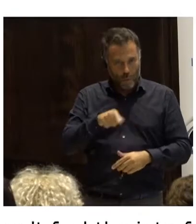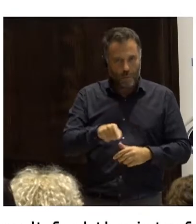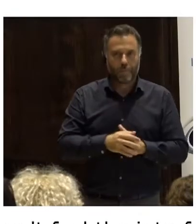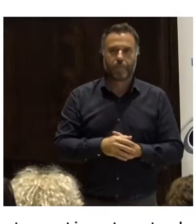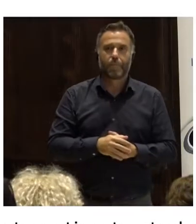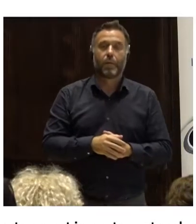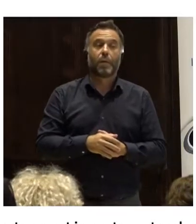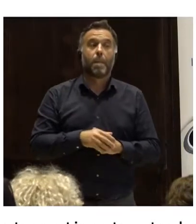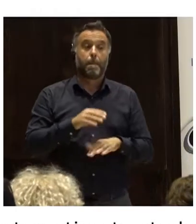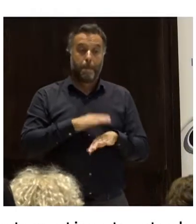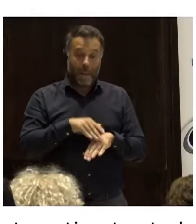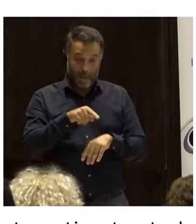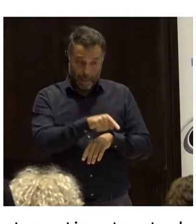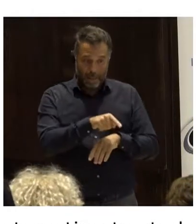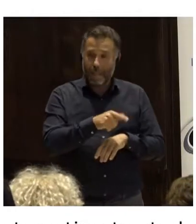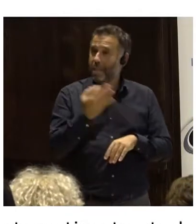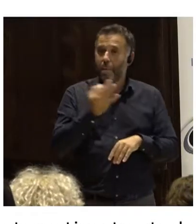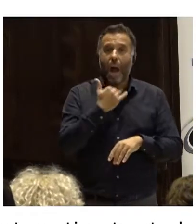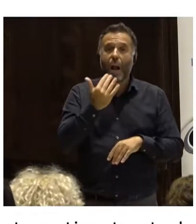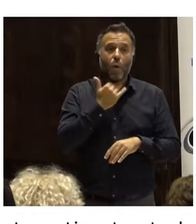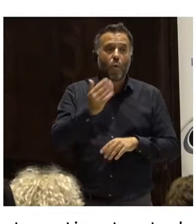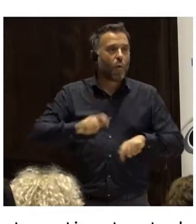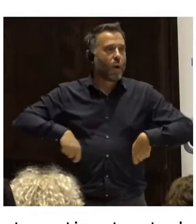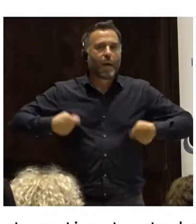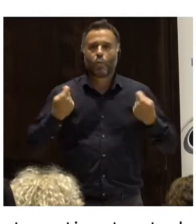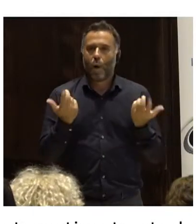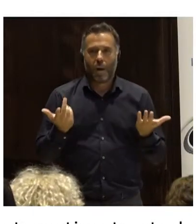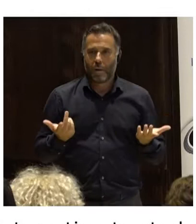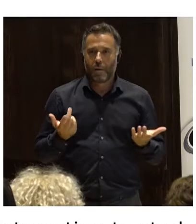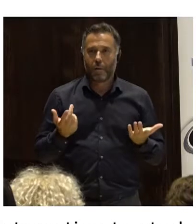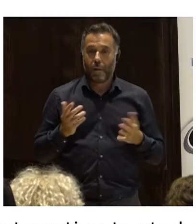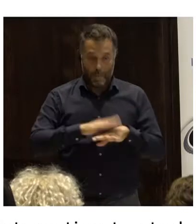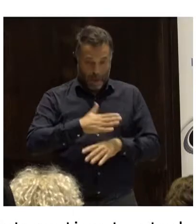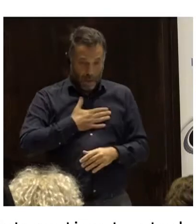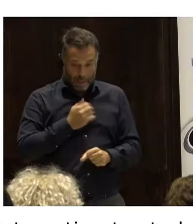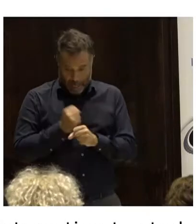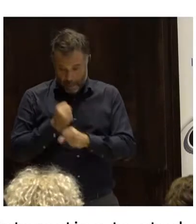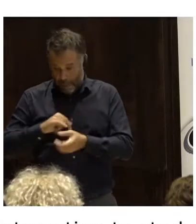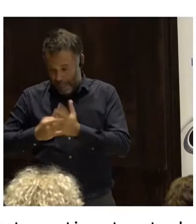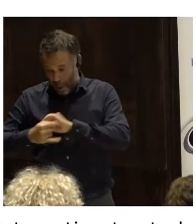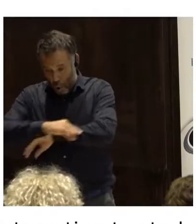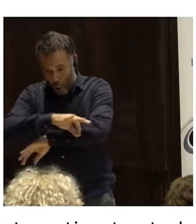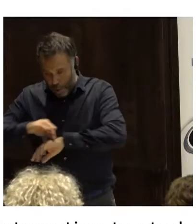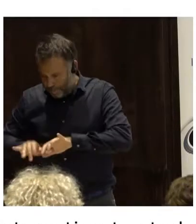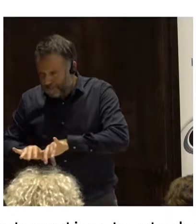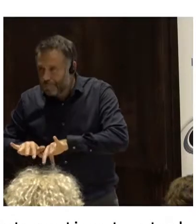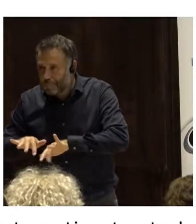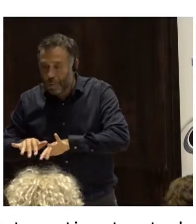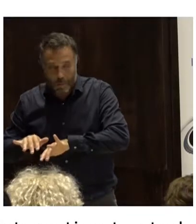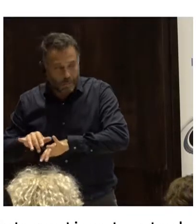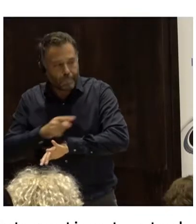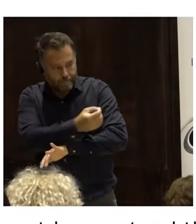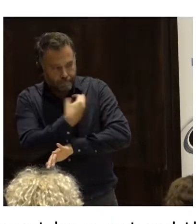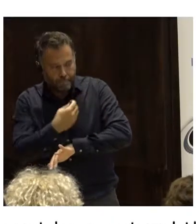thing. For us, that we are the technologists, if we are that, it's probably a very complicated